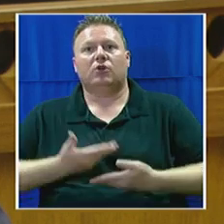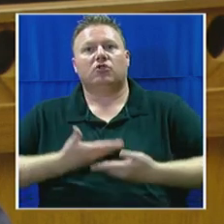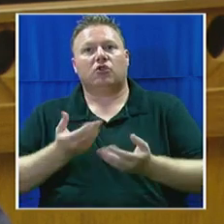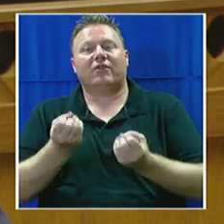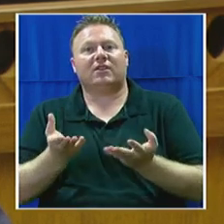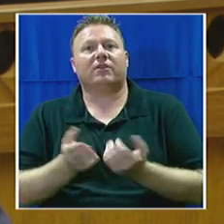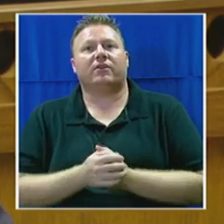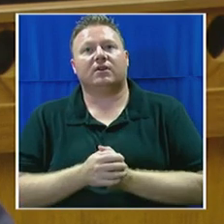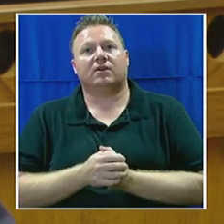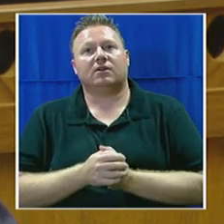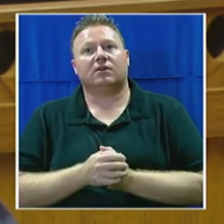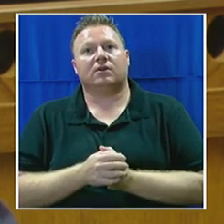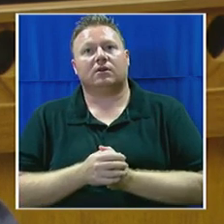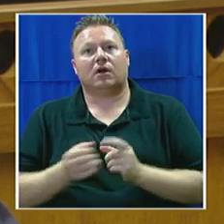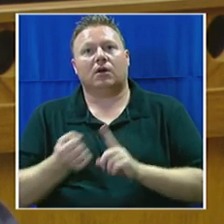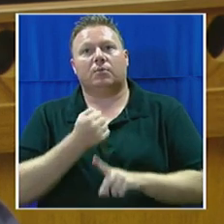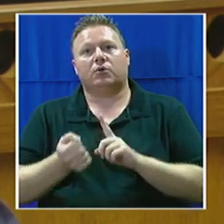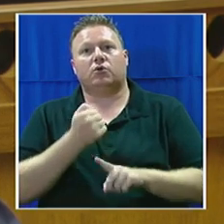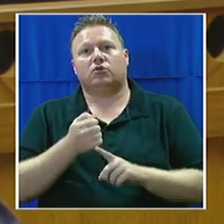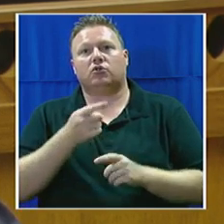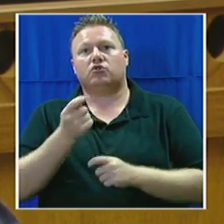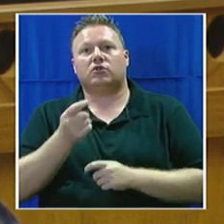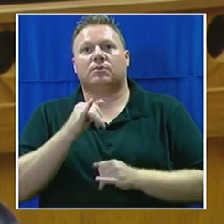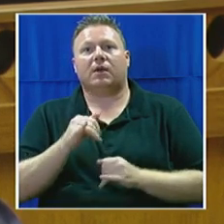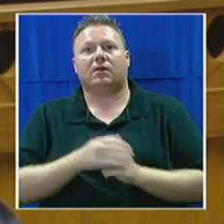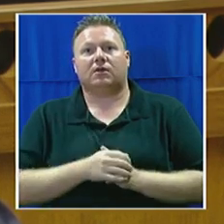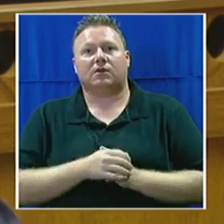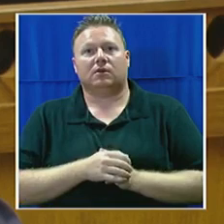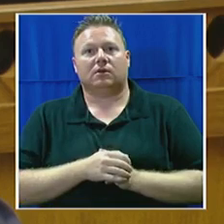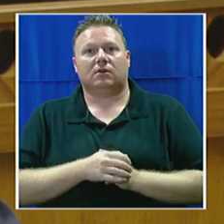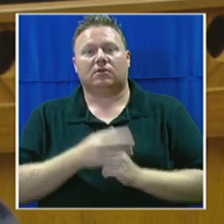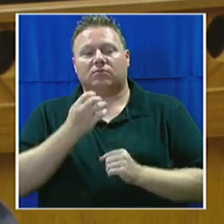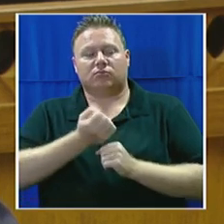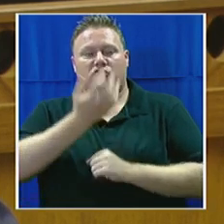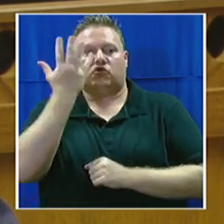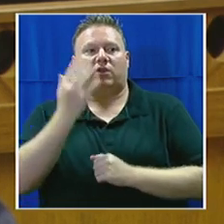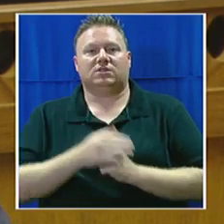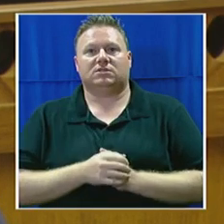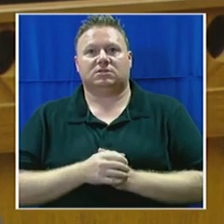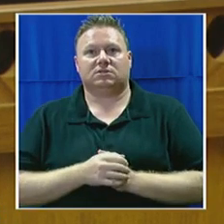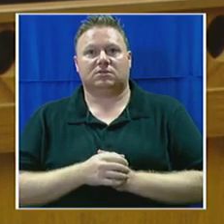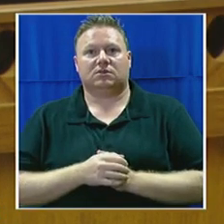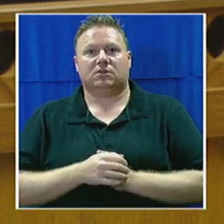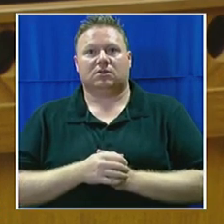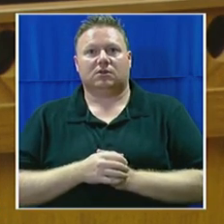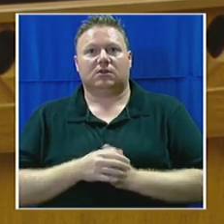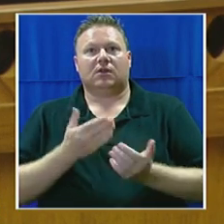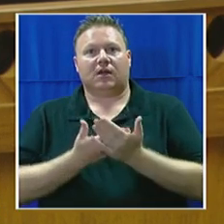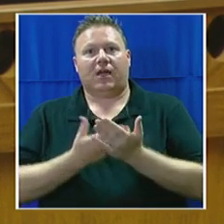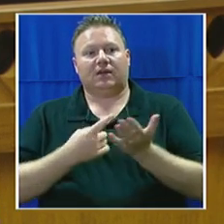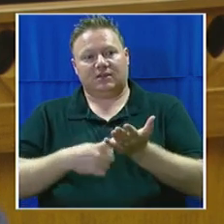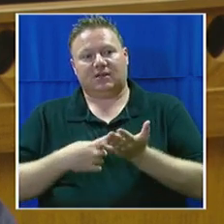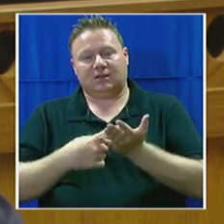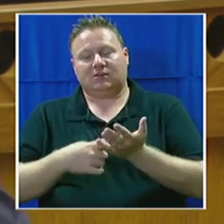rendered. They are abused and mistreated. What a disgrace that is. we can have a lengthy discussion on